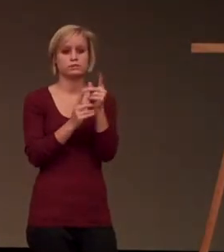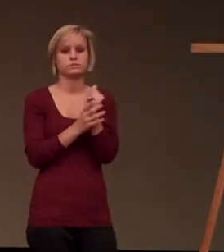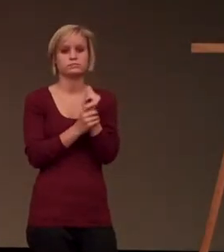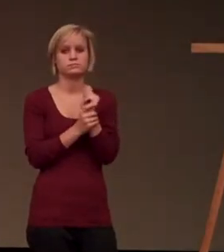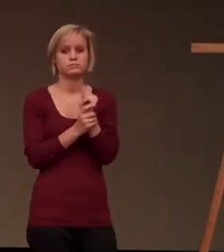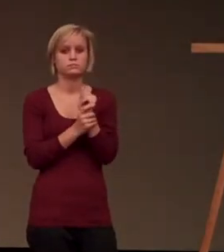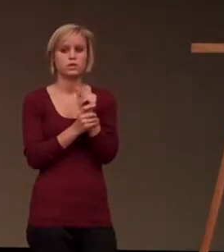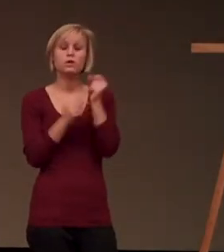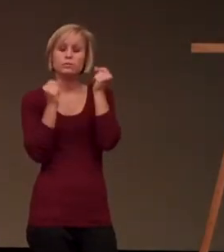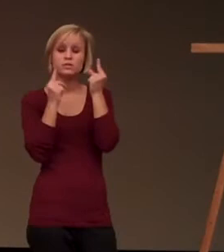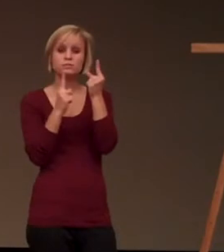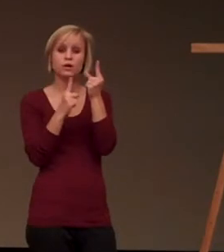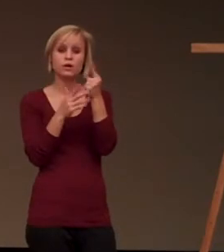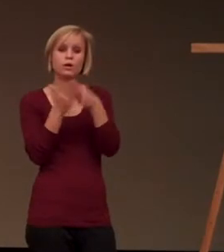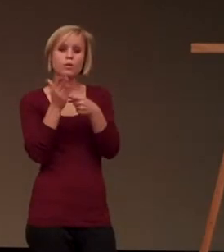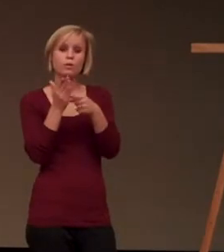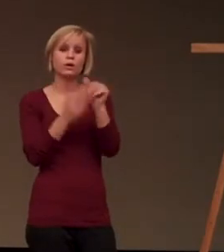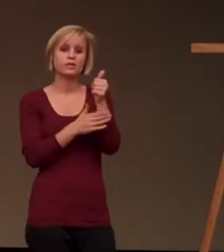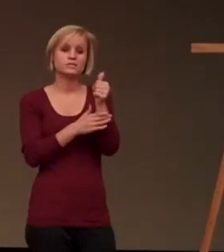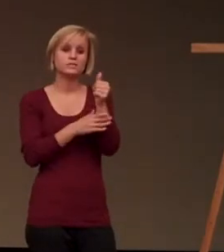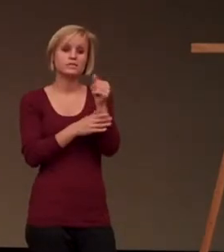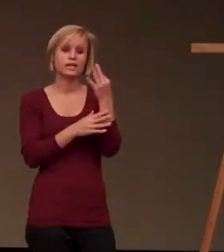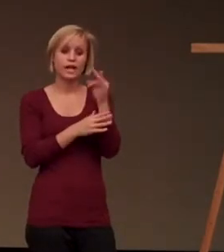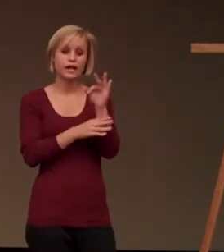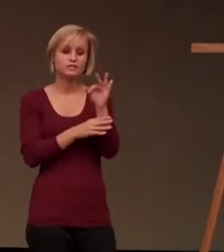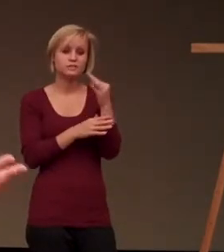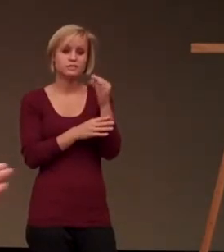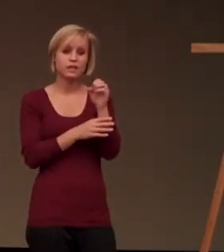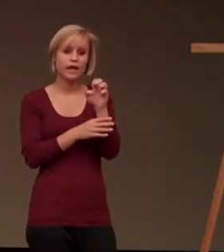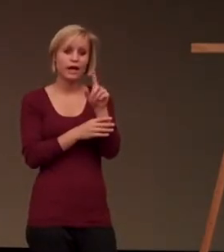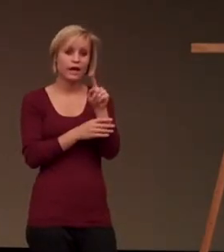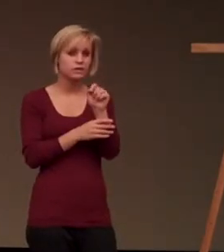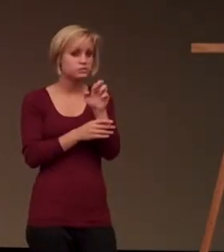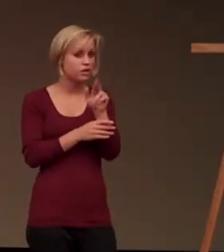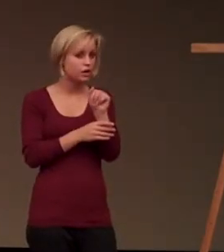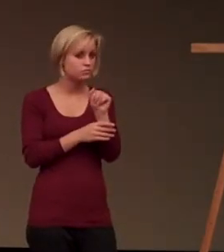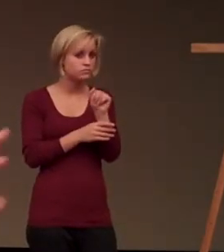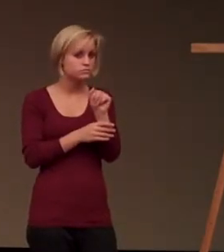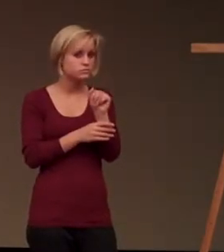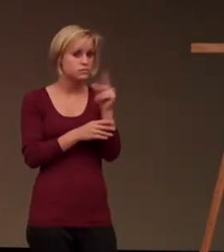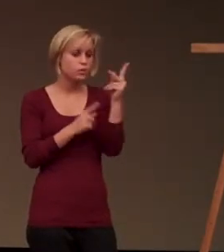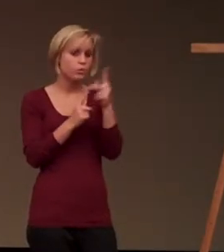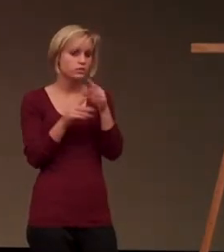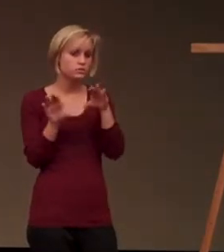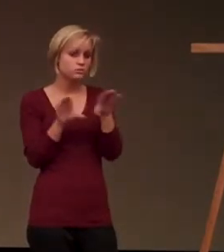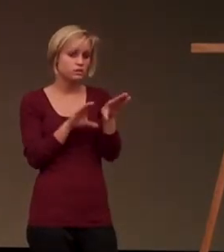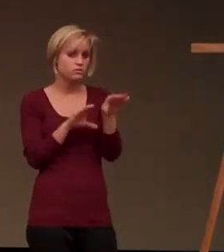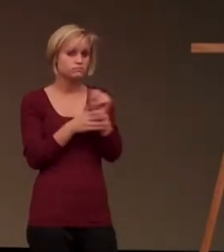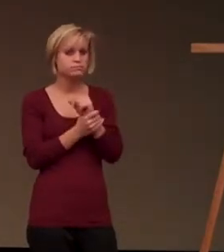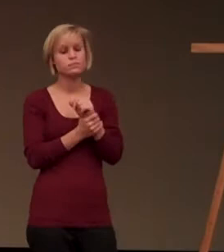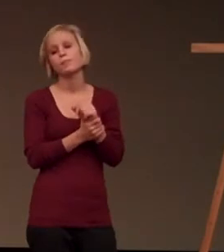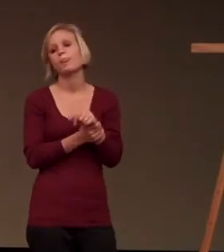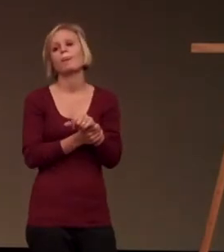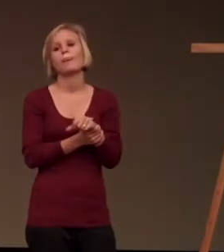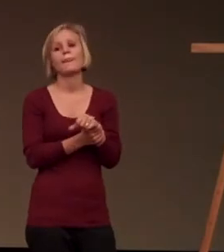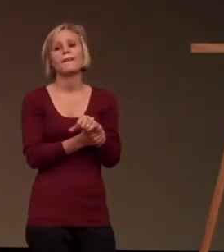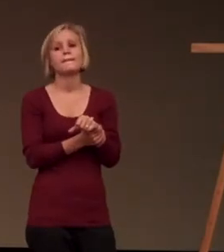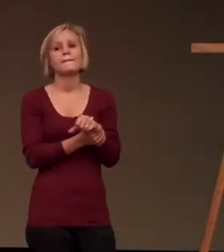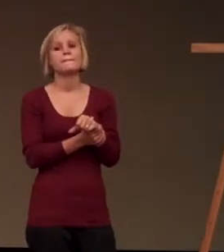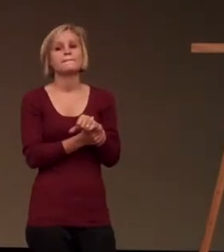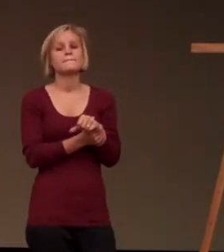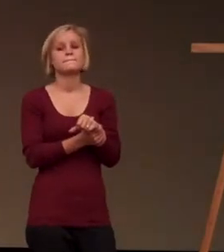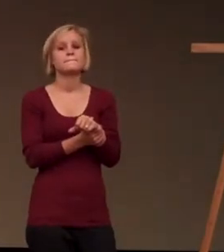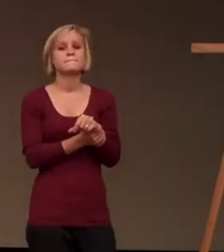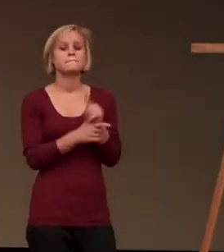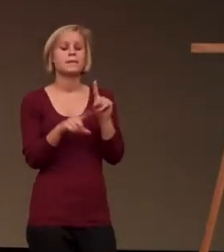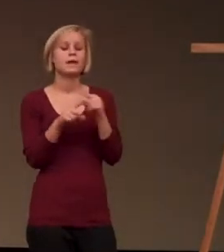be surprised what 10 extra points can do. It would mean the difference between a C and a D, a B and a C. So I handed out,